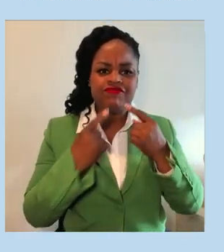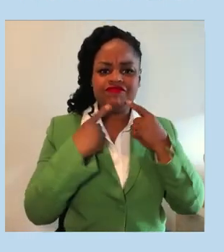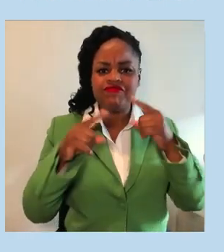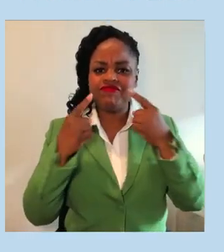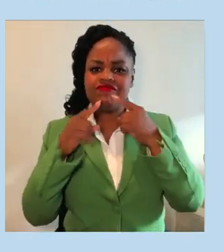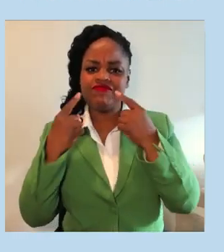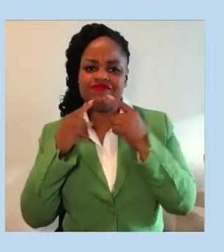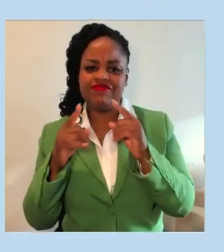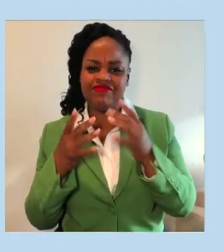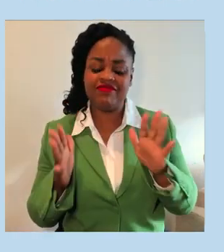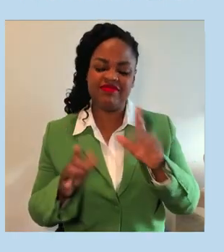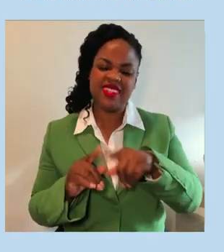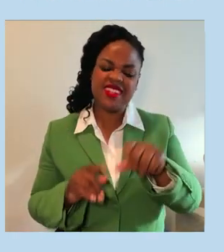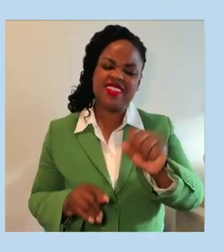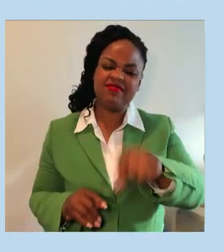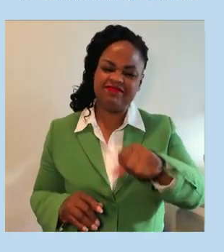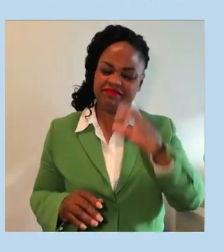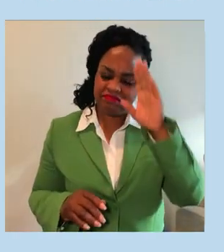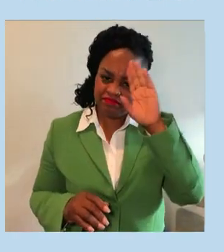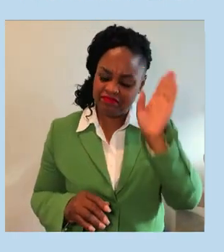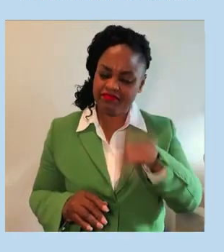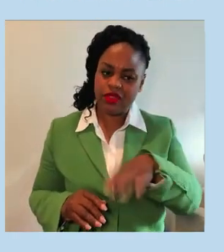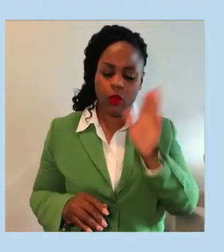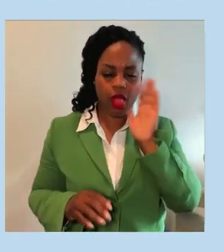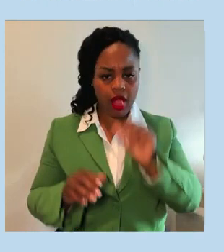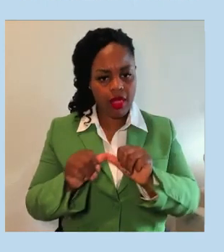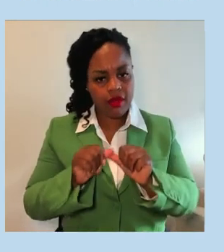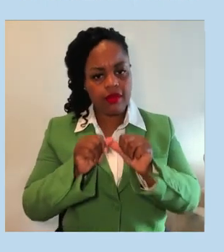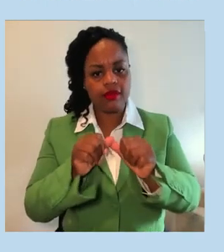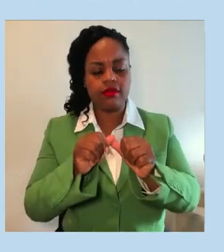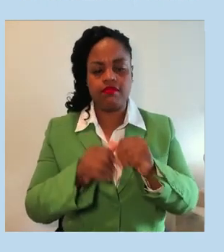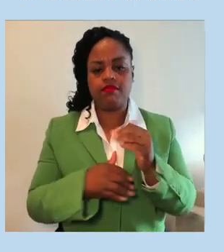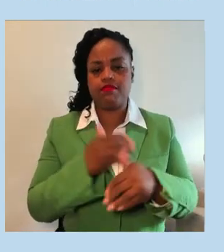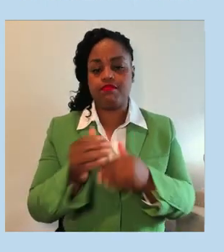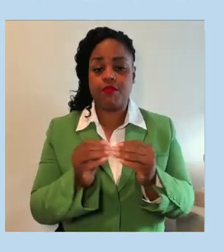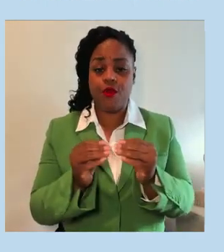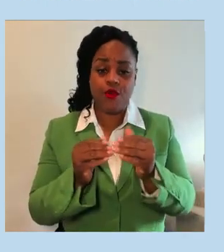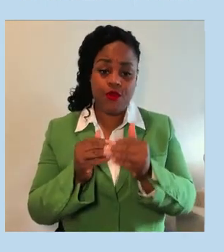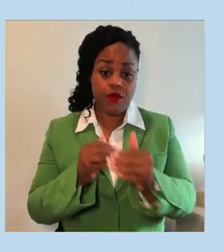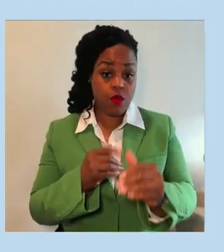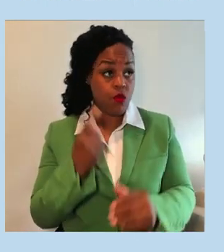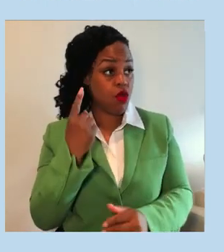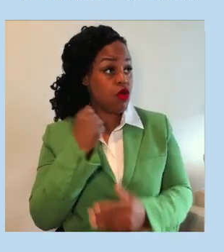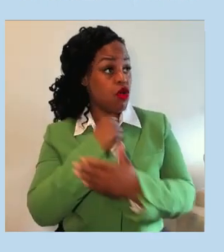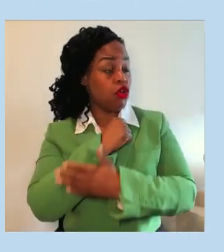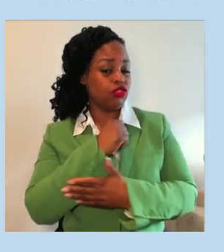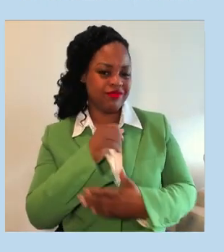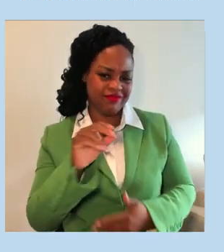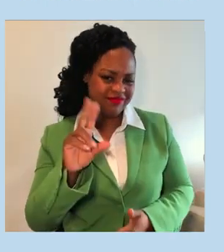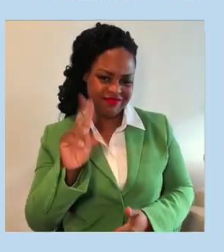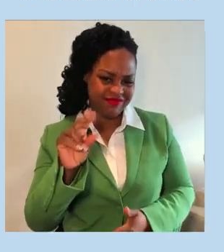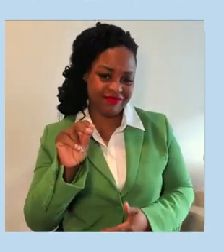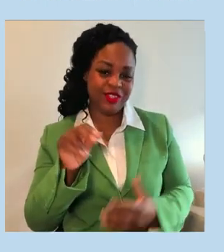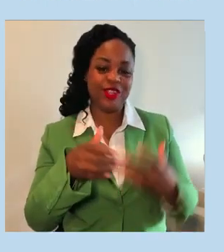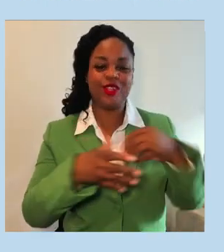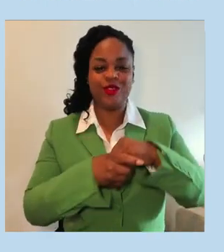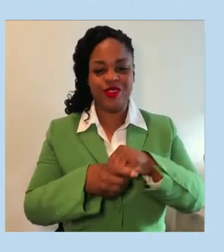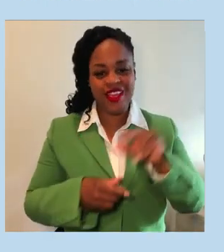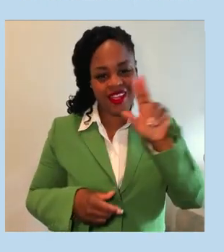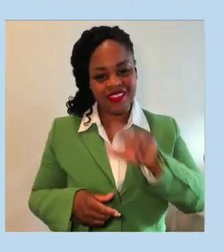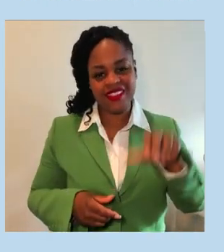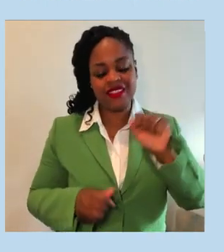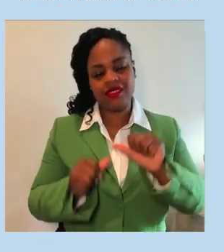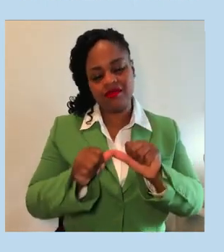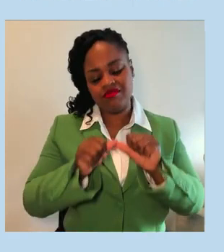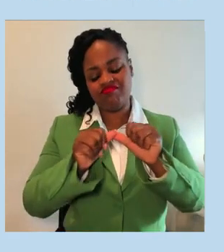do. Not a single country, including the United States, has achieved gender equality. In 2022, that's